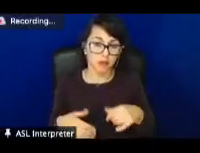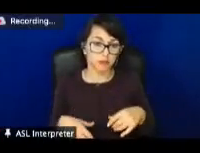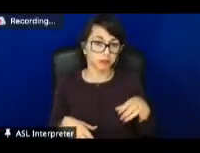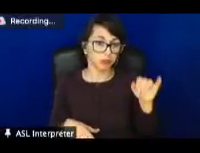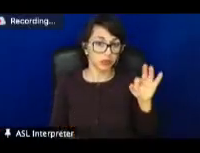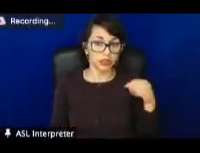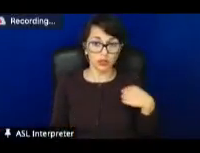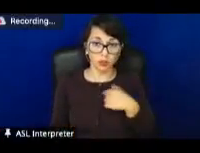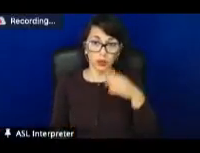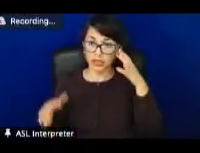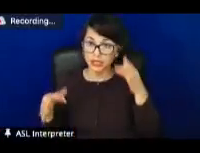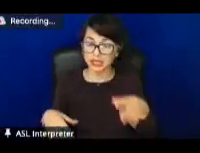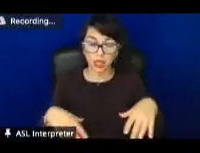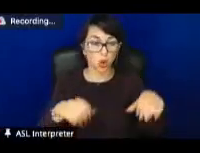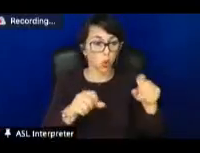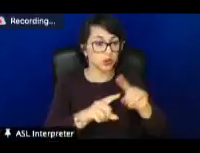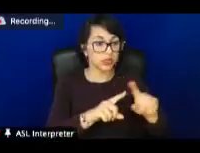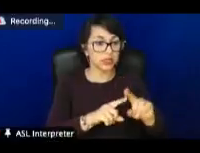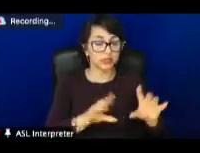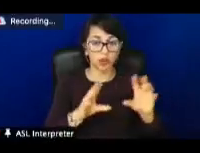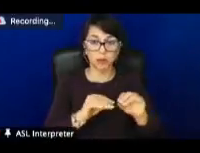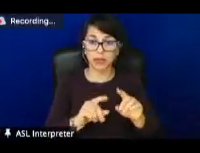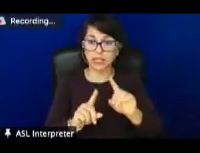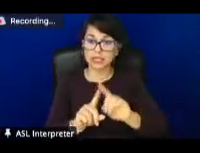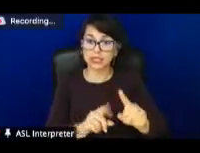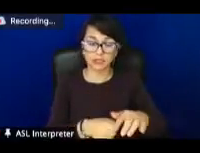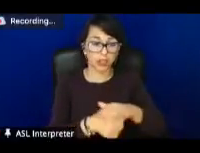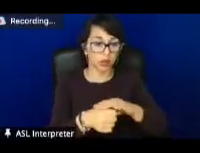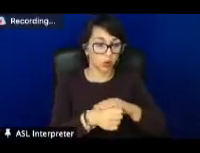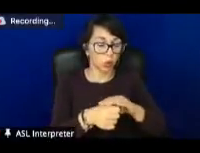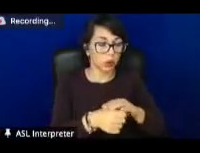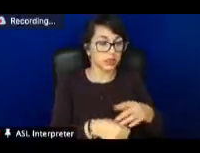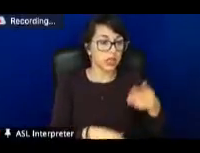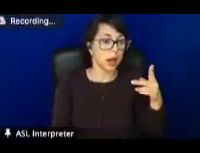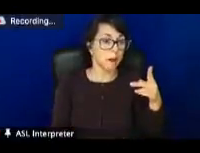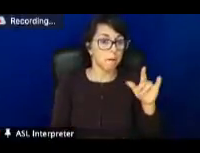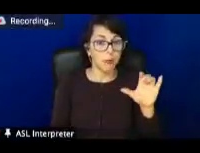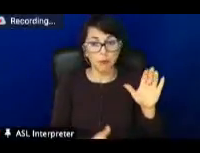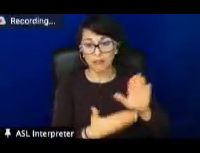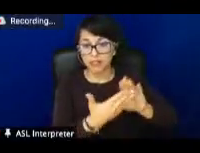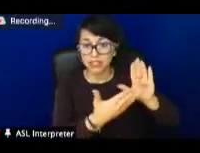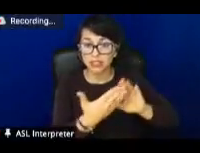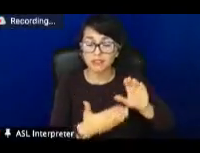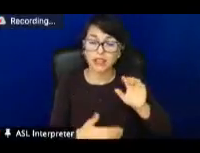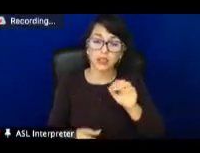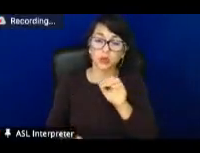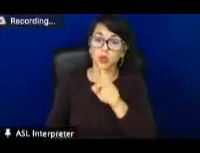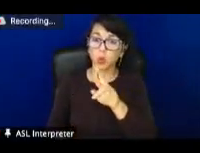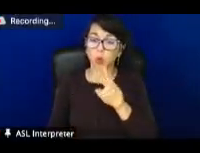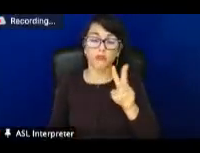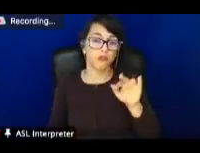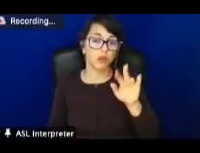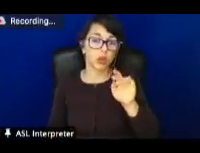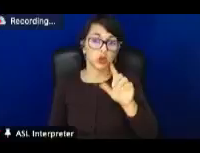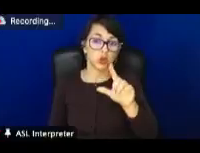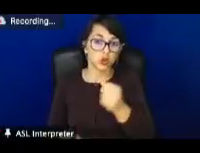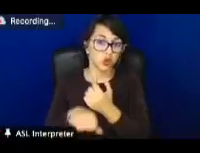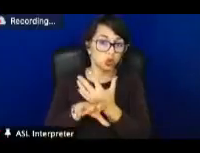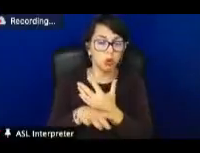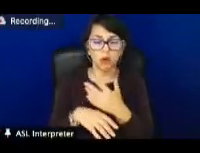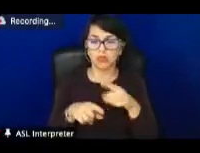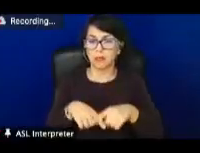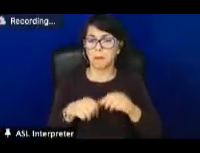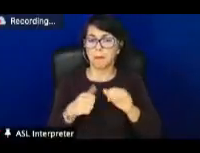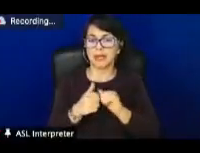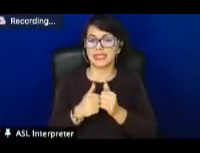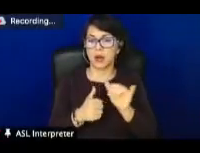meetings at different locations, be it in public or virtual, however that ends up working out in the future,